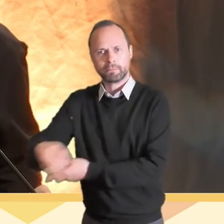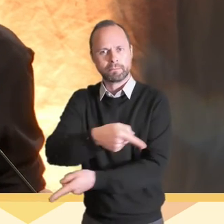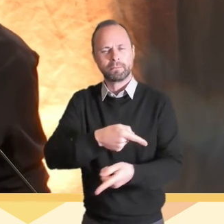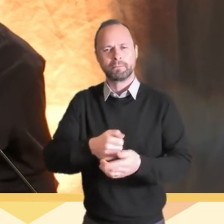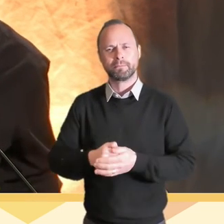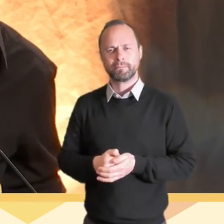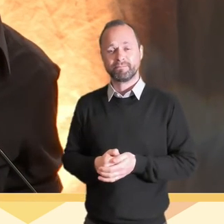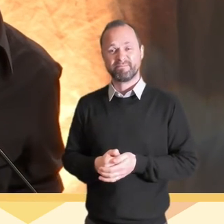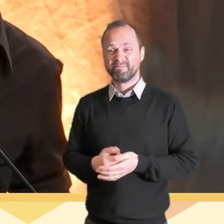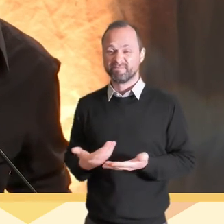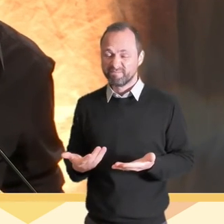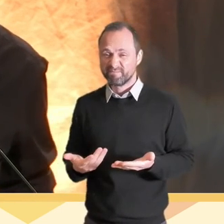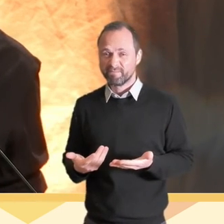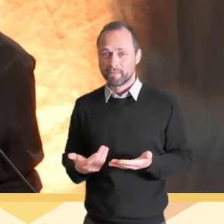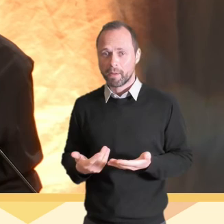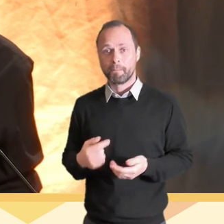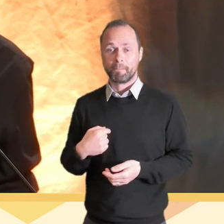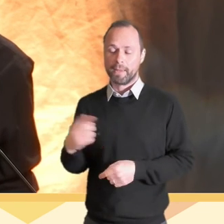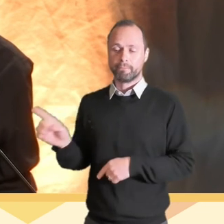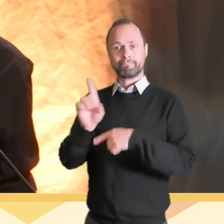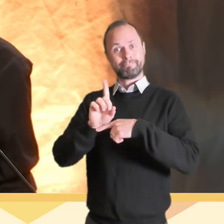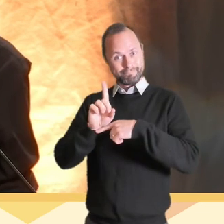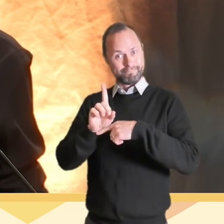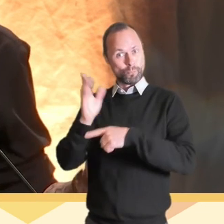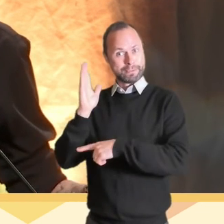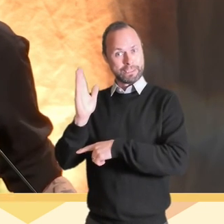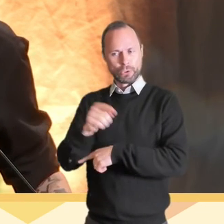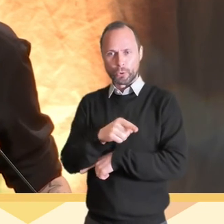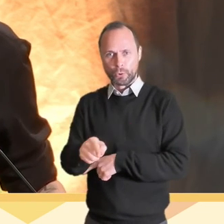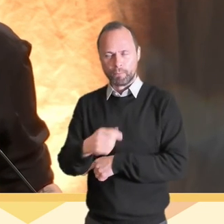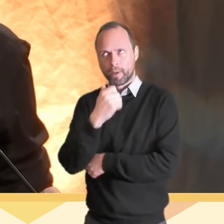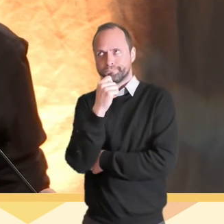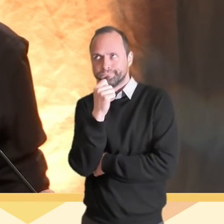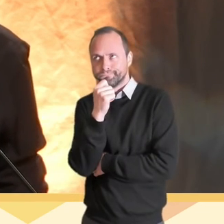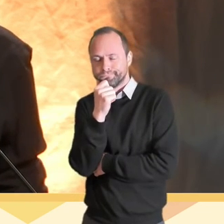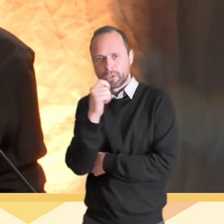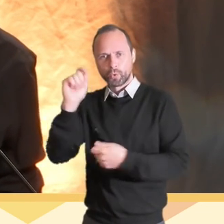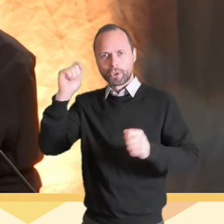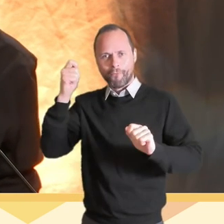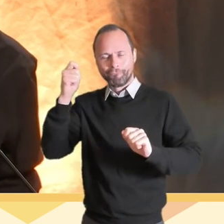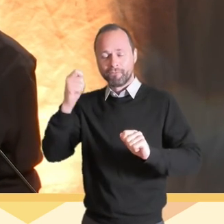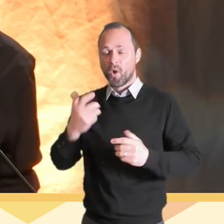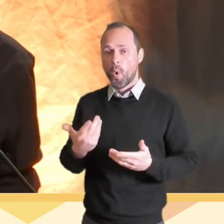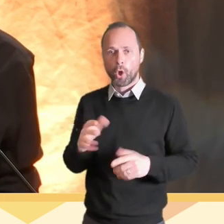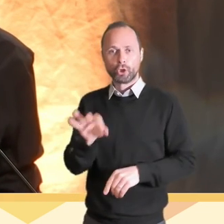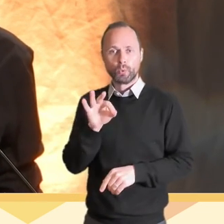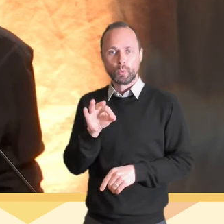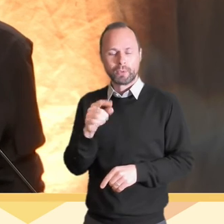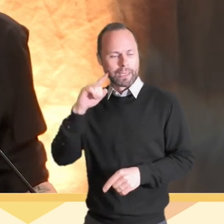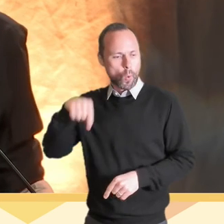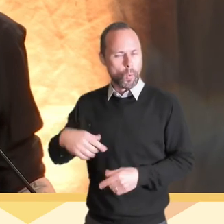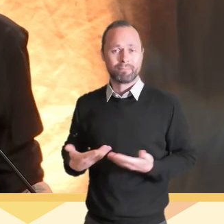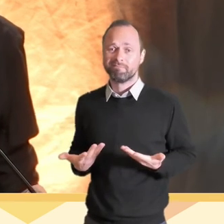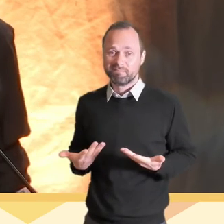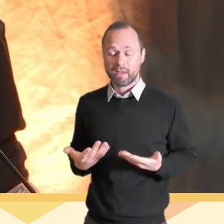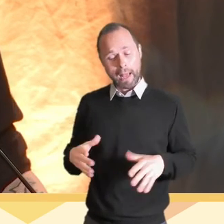you may have switched off when I stood up here. I acknowledge that some of you may choose not to listen.